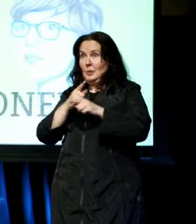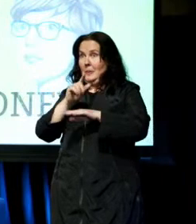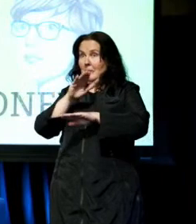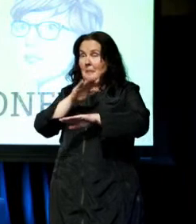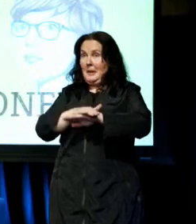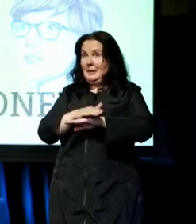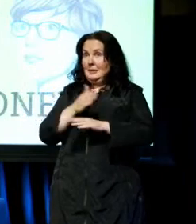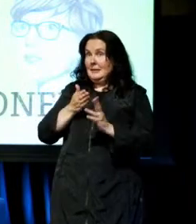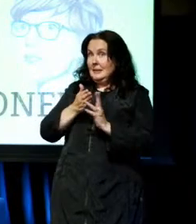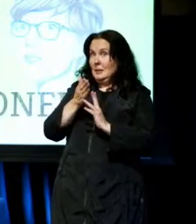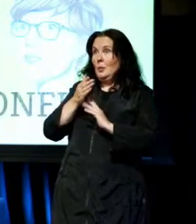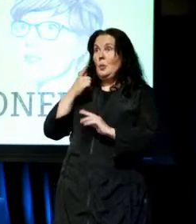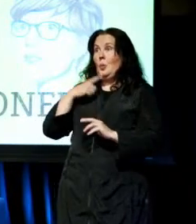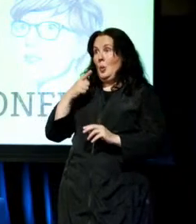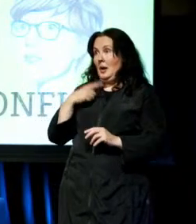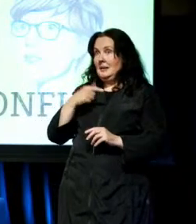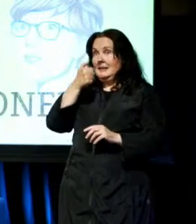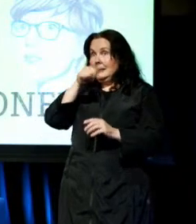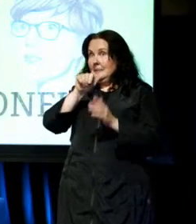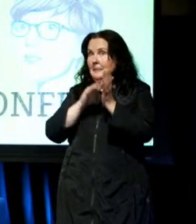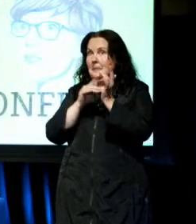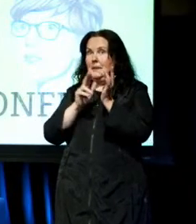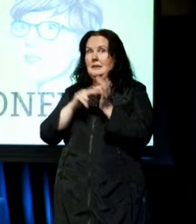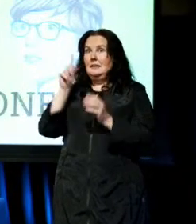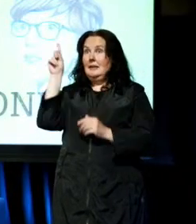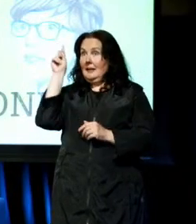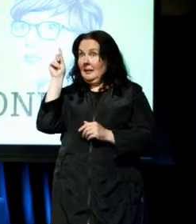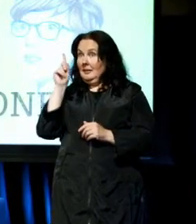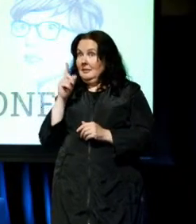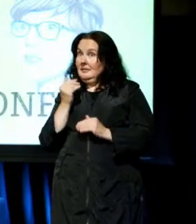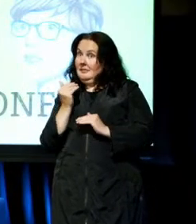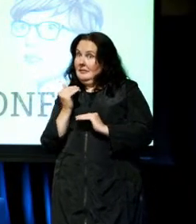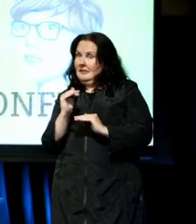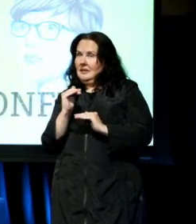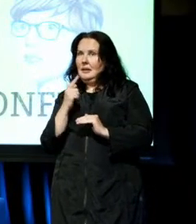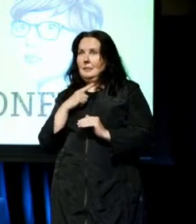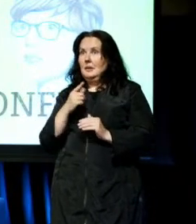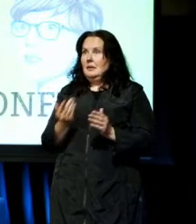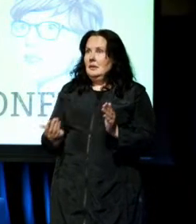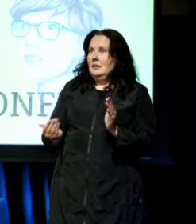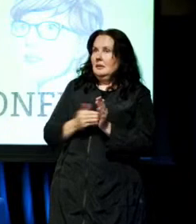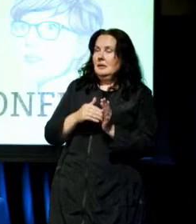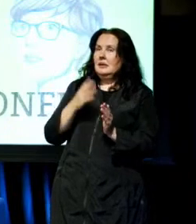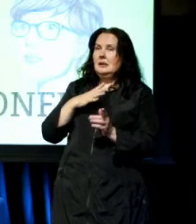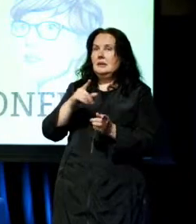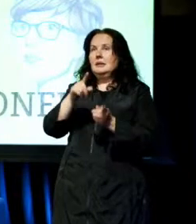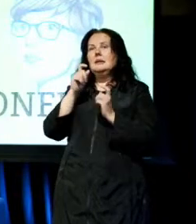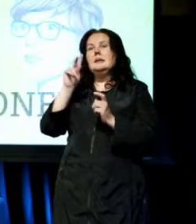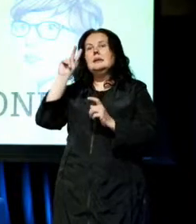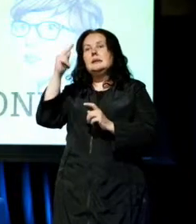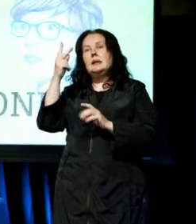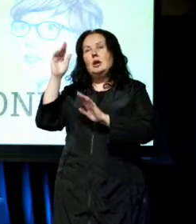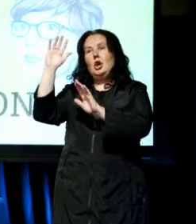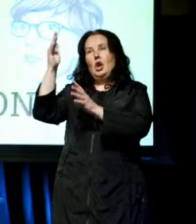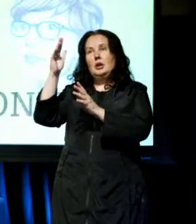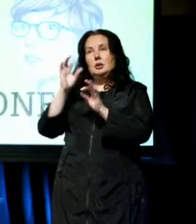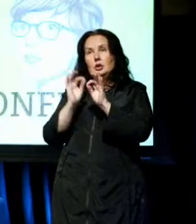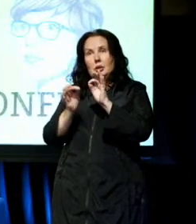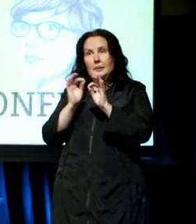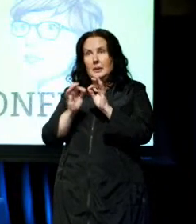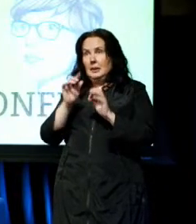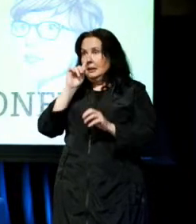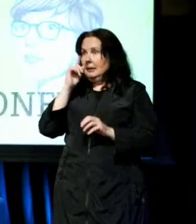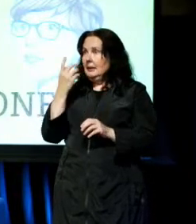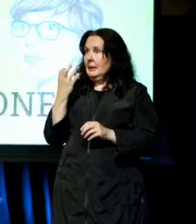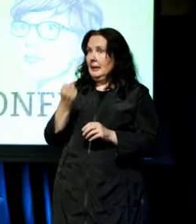60 minutes is because the longer you go, you need to hire a second Auslan interpreter to sub in, because you can't have an Auslan